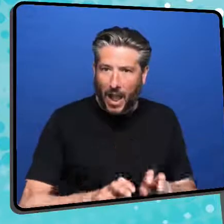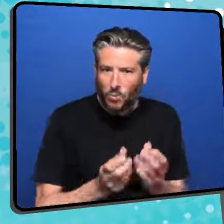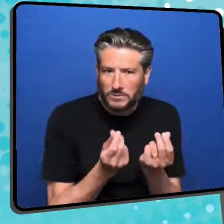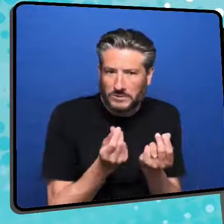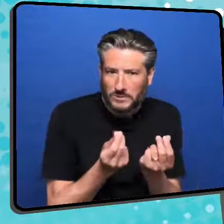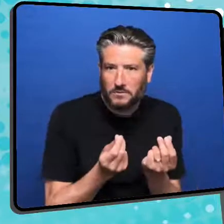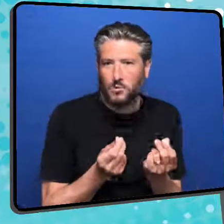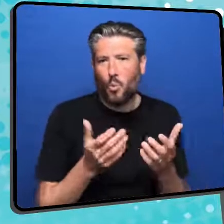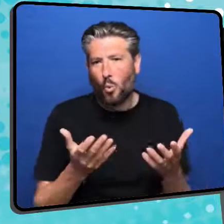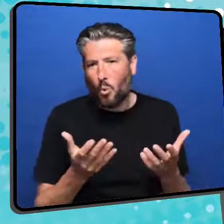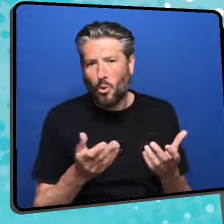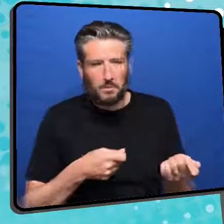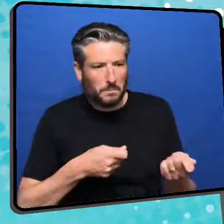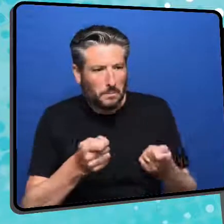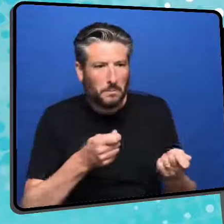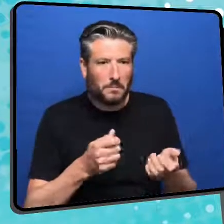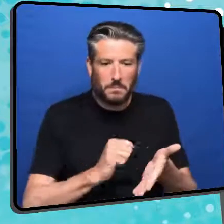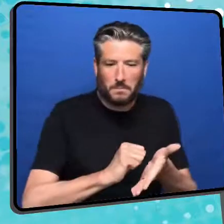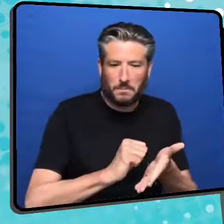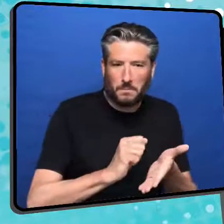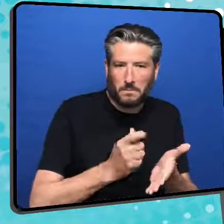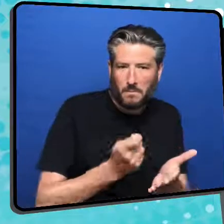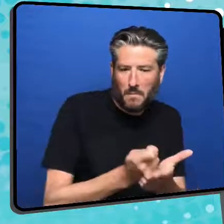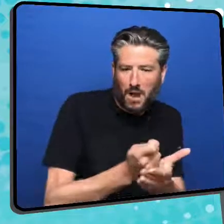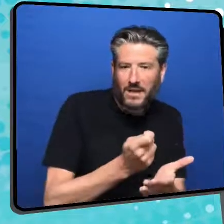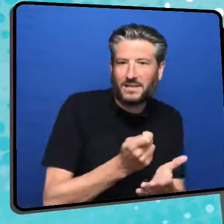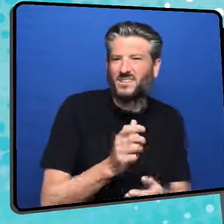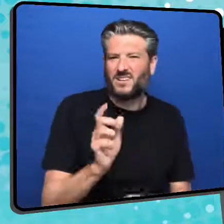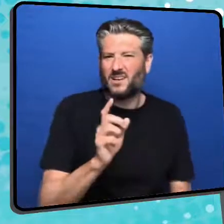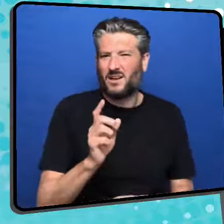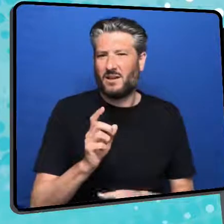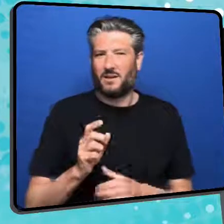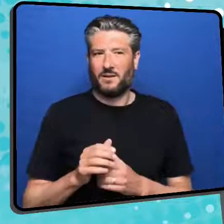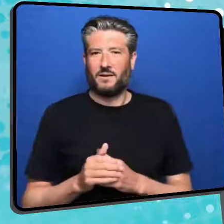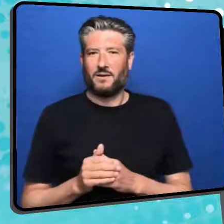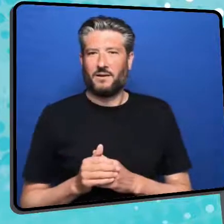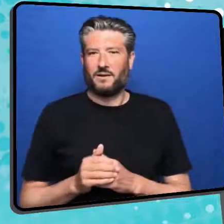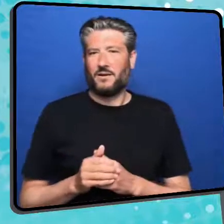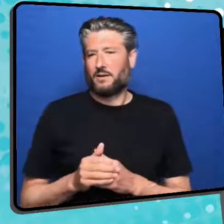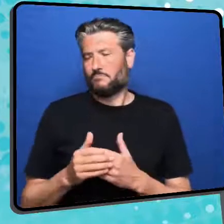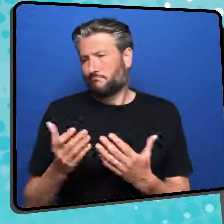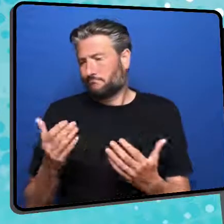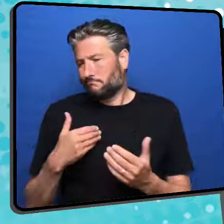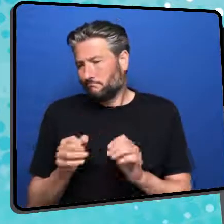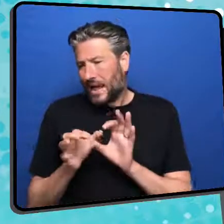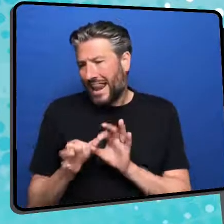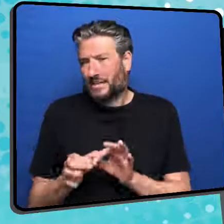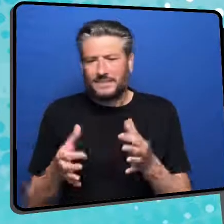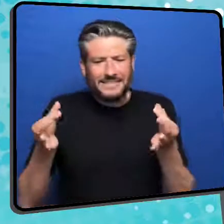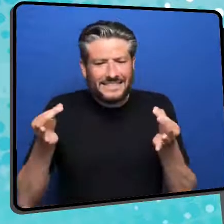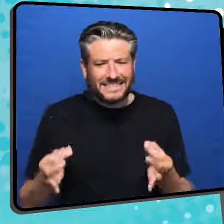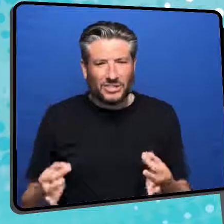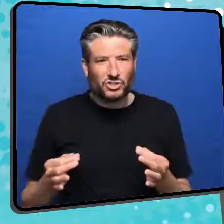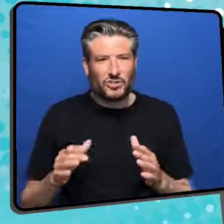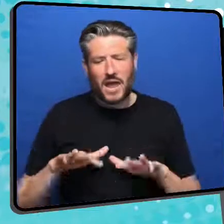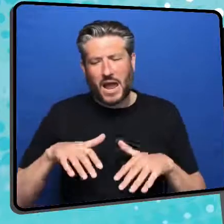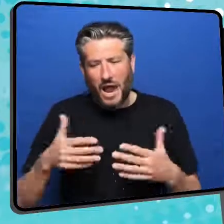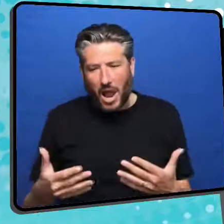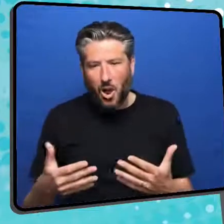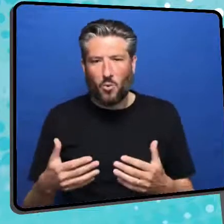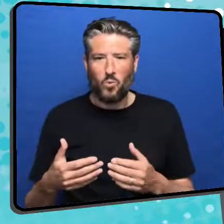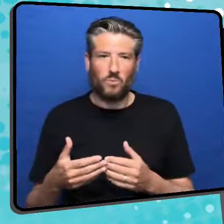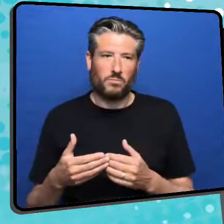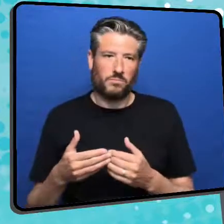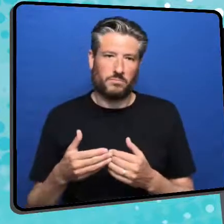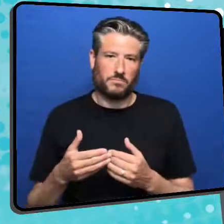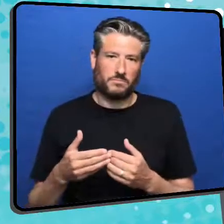rates on inflation, or how do consumers make decisions, or how do competitive markets evolve. So it's